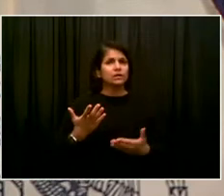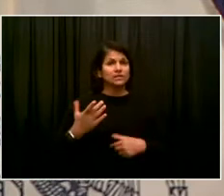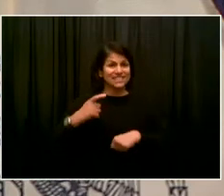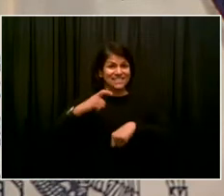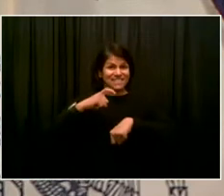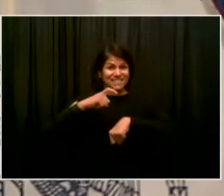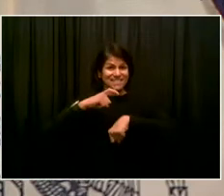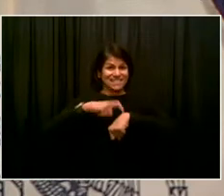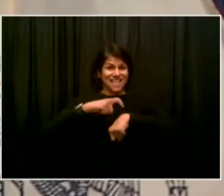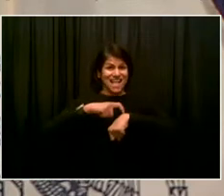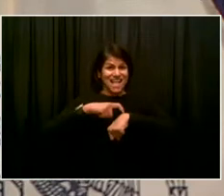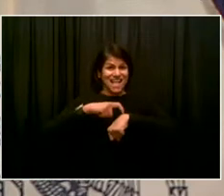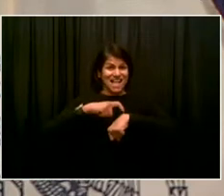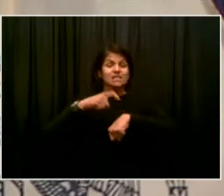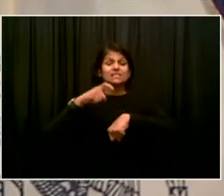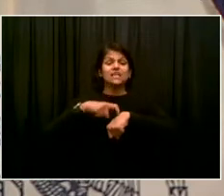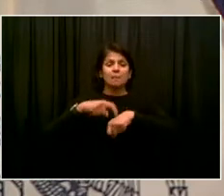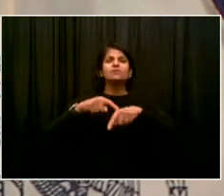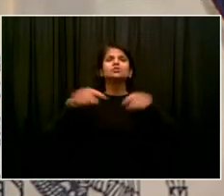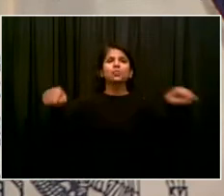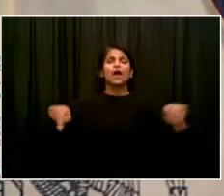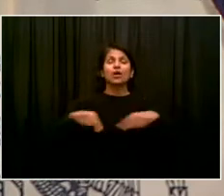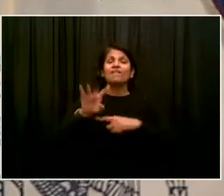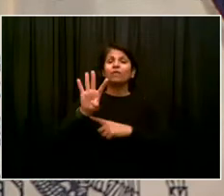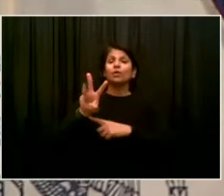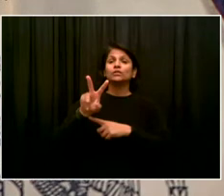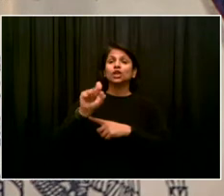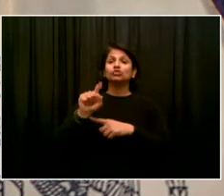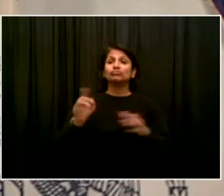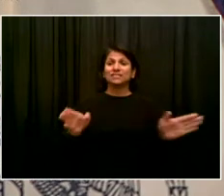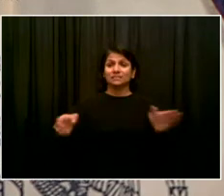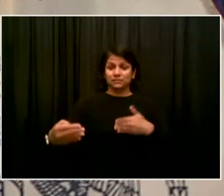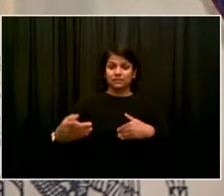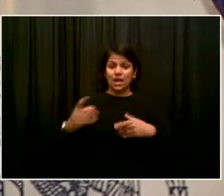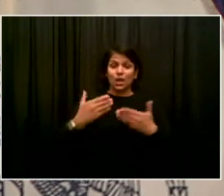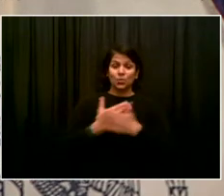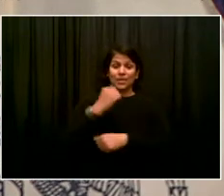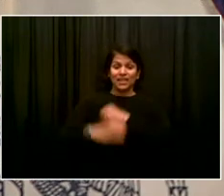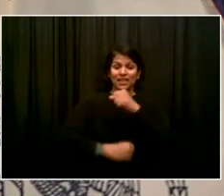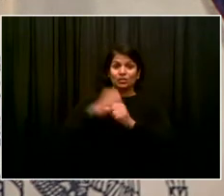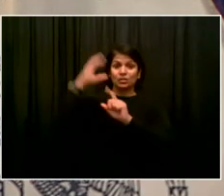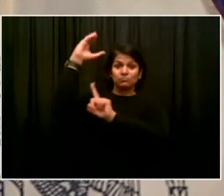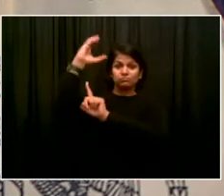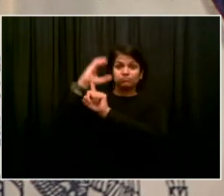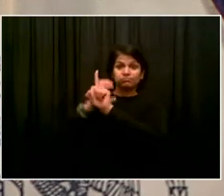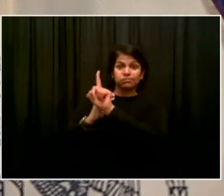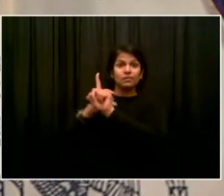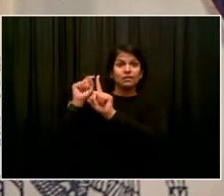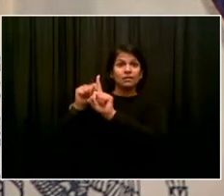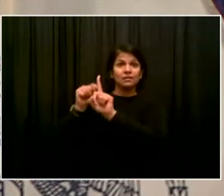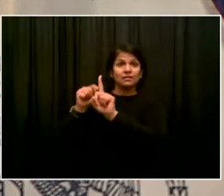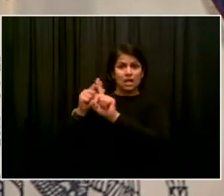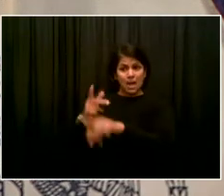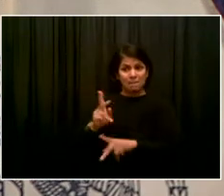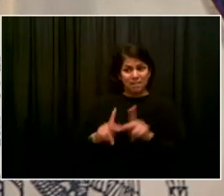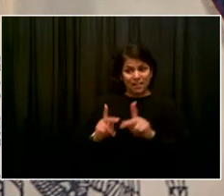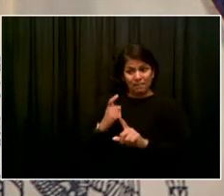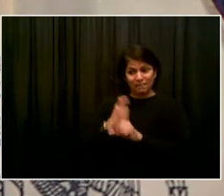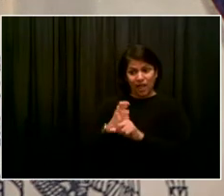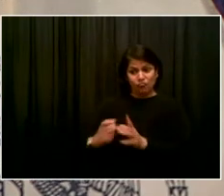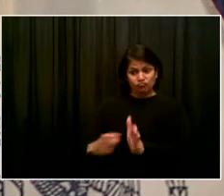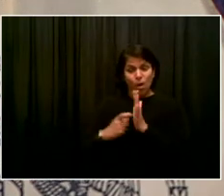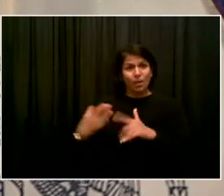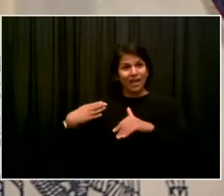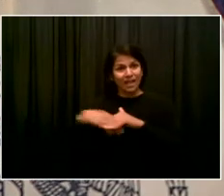saying mandatory mask, mandatory vax, only 15,000, limit, that perhaps unwittingly